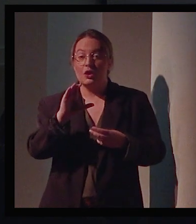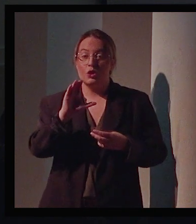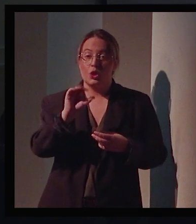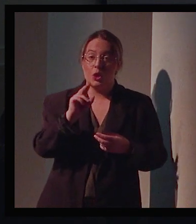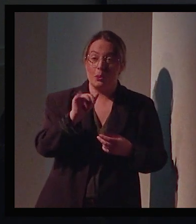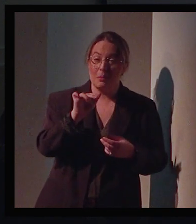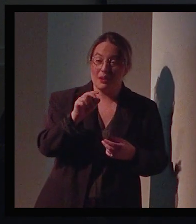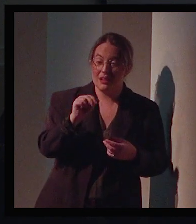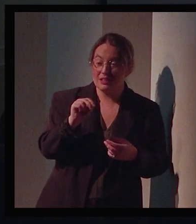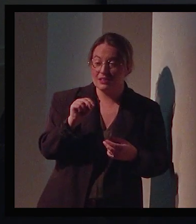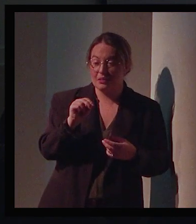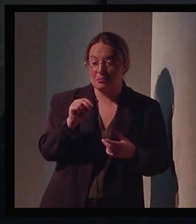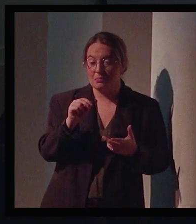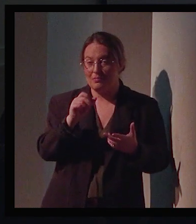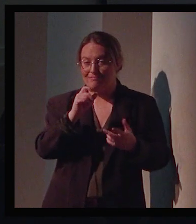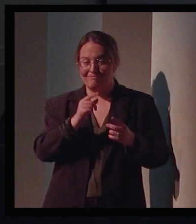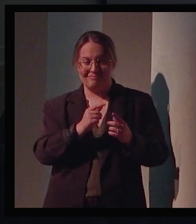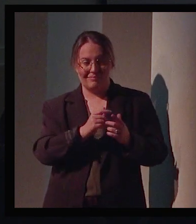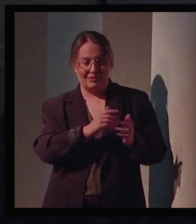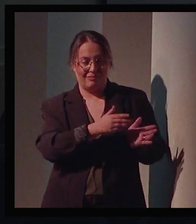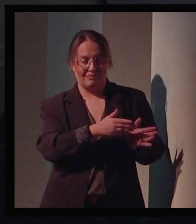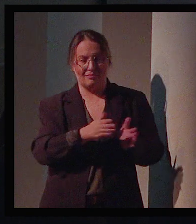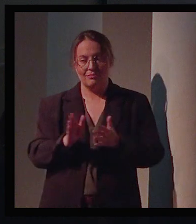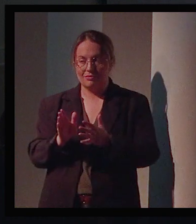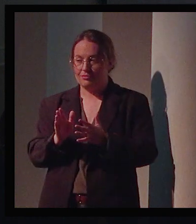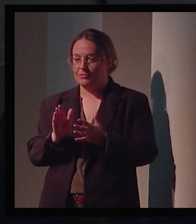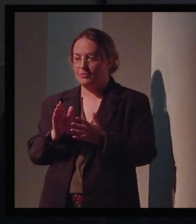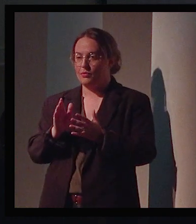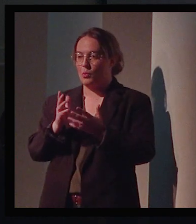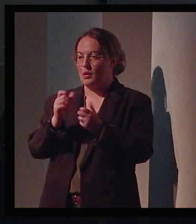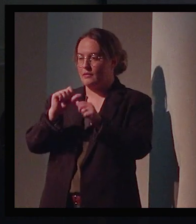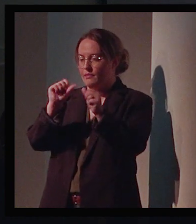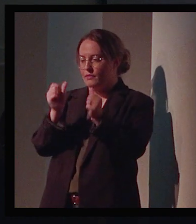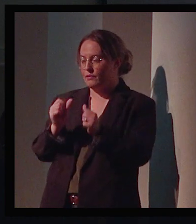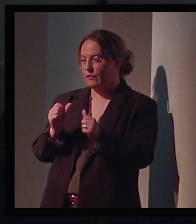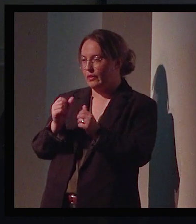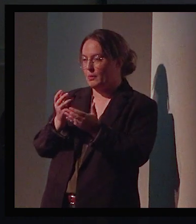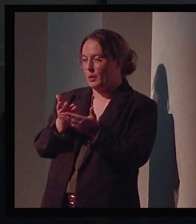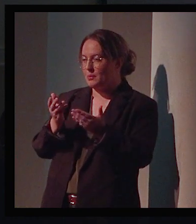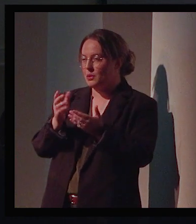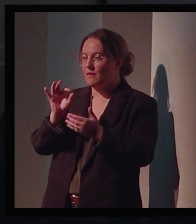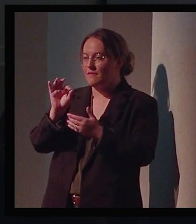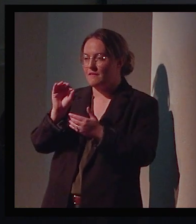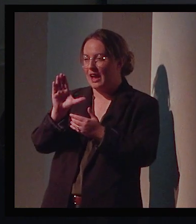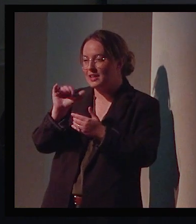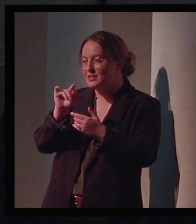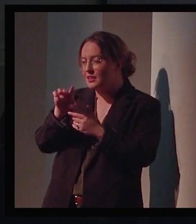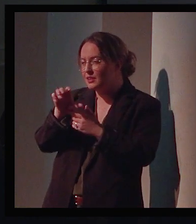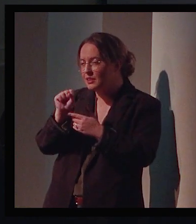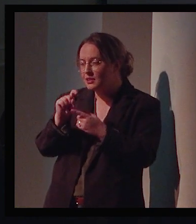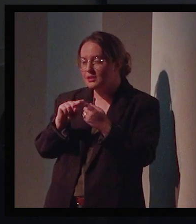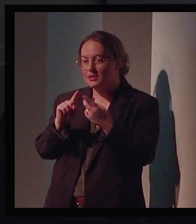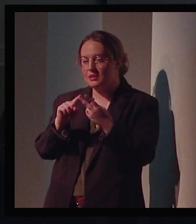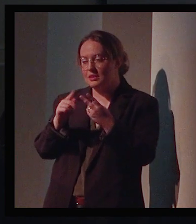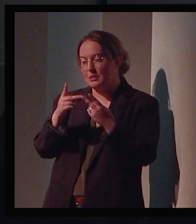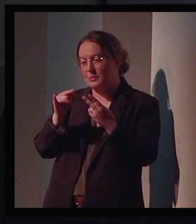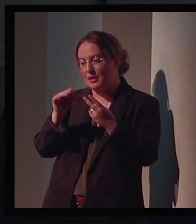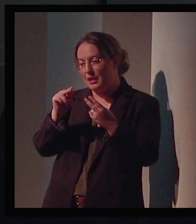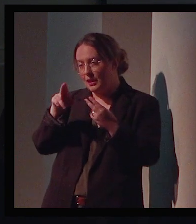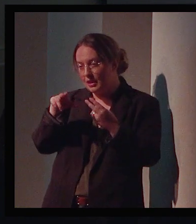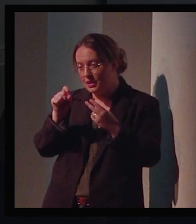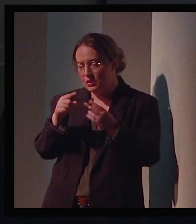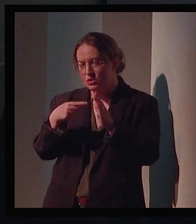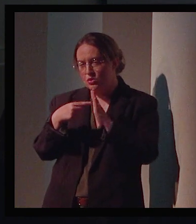and modeling in favor of fracturing objects into facets and planes, suggesting multiple